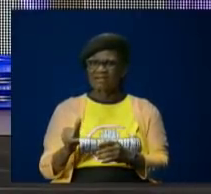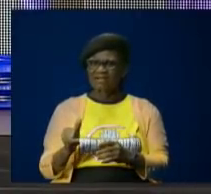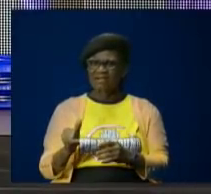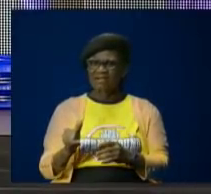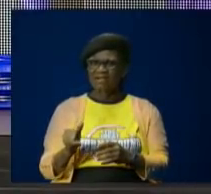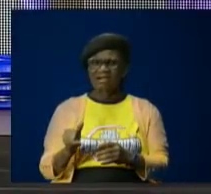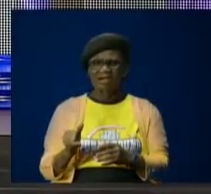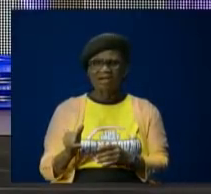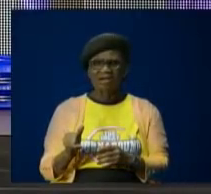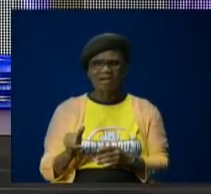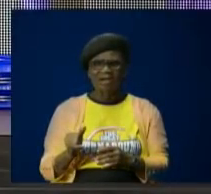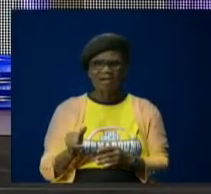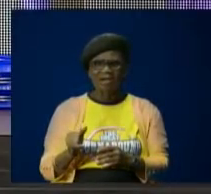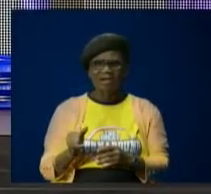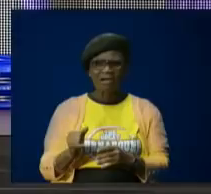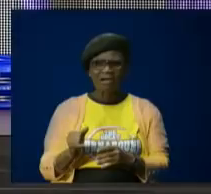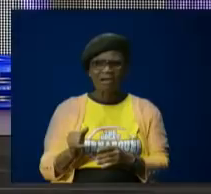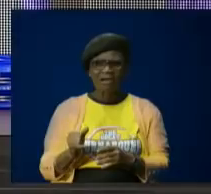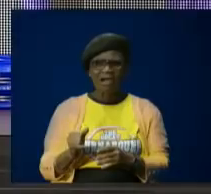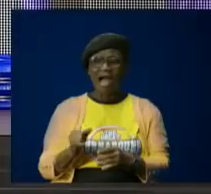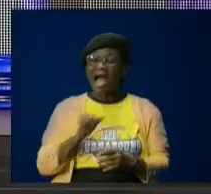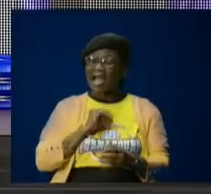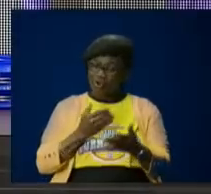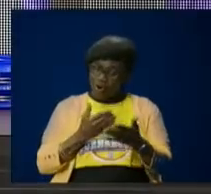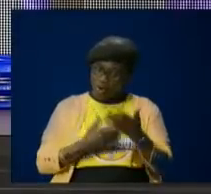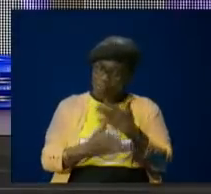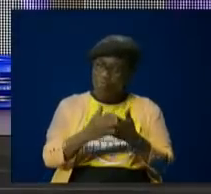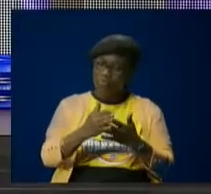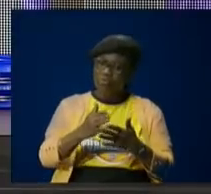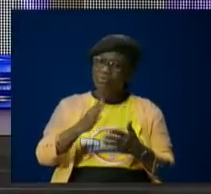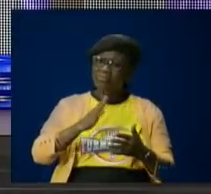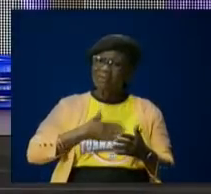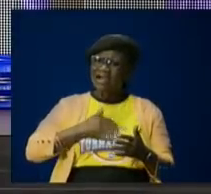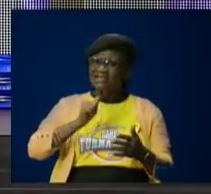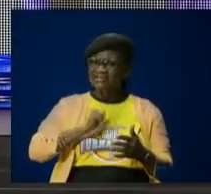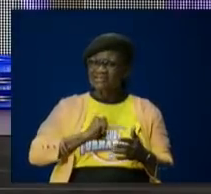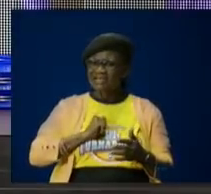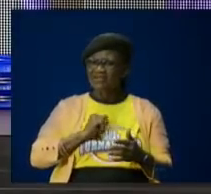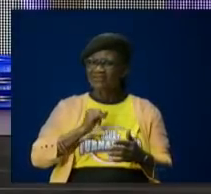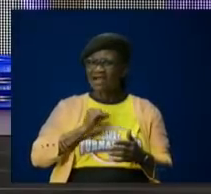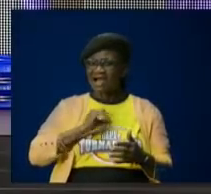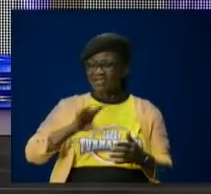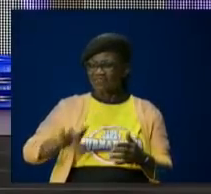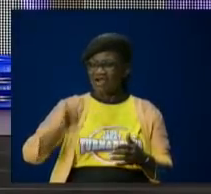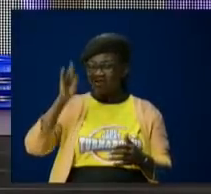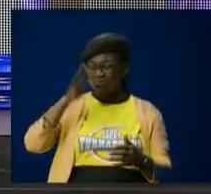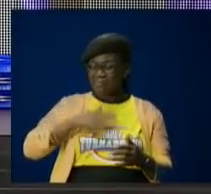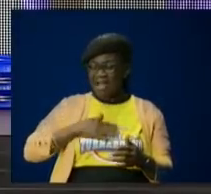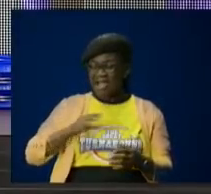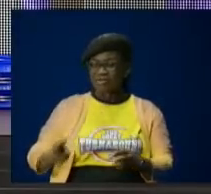crushed, humbled, I found my way to the altar.